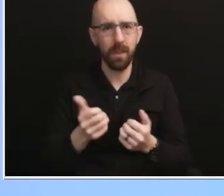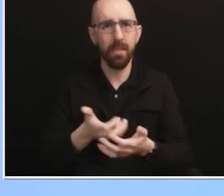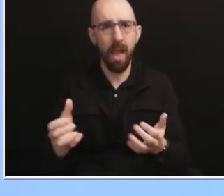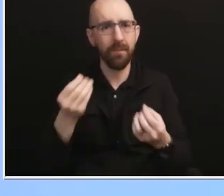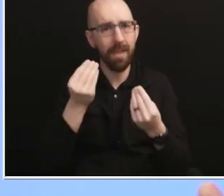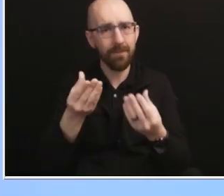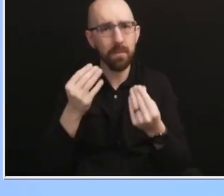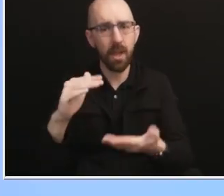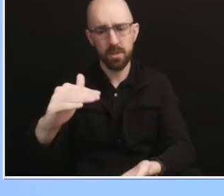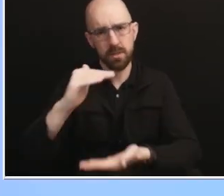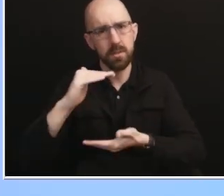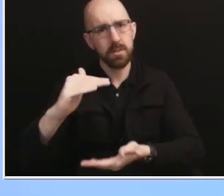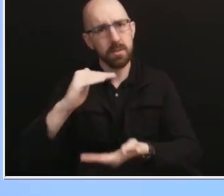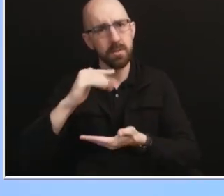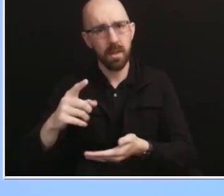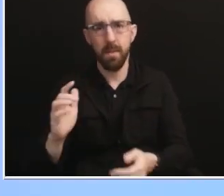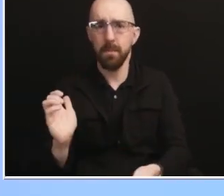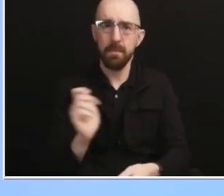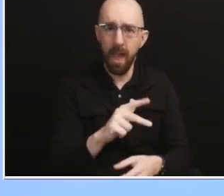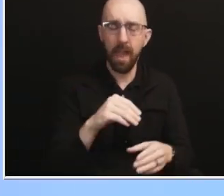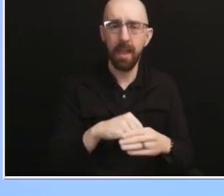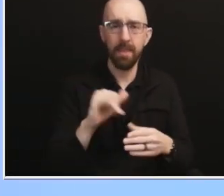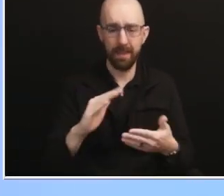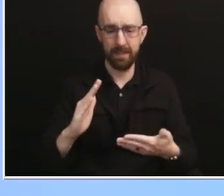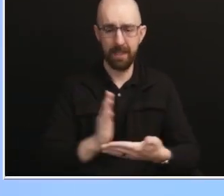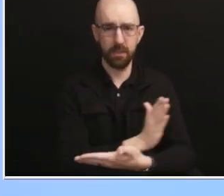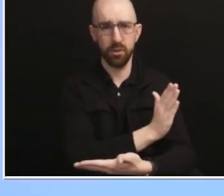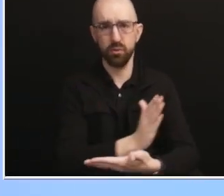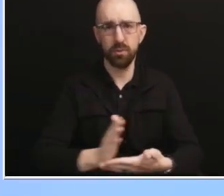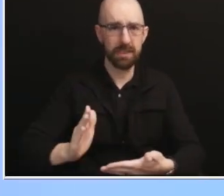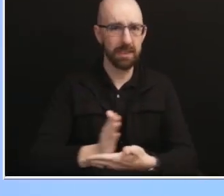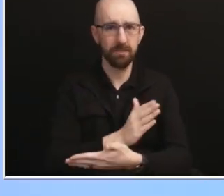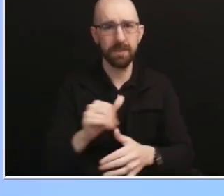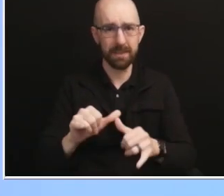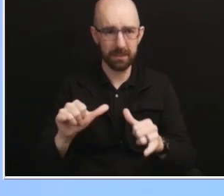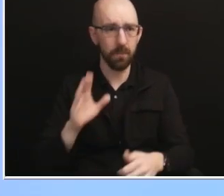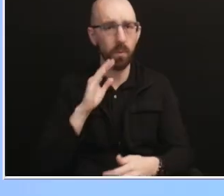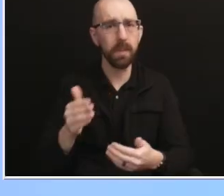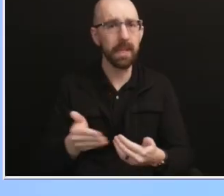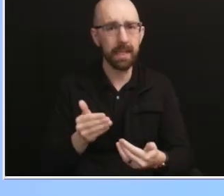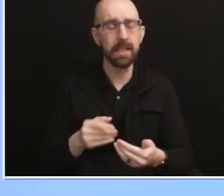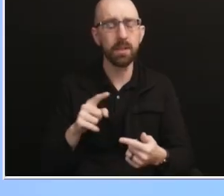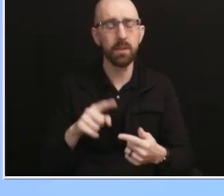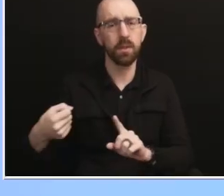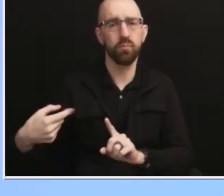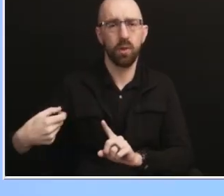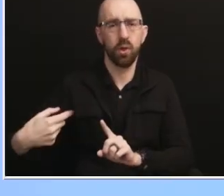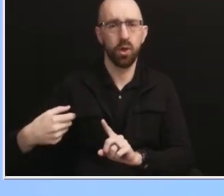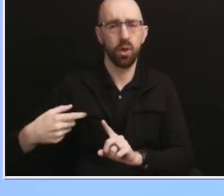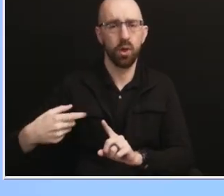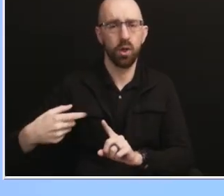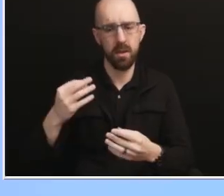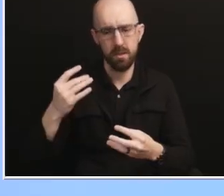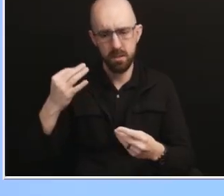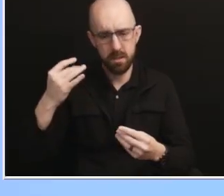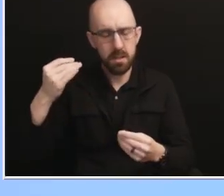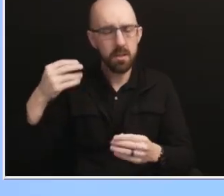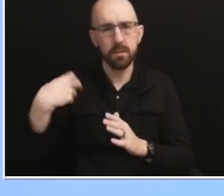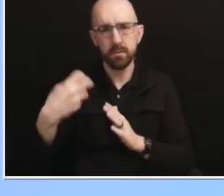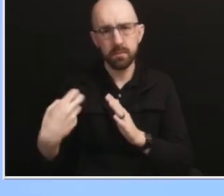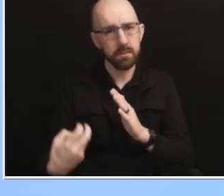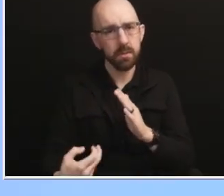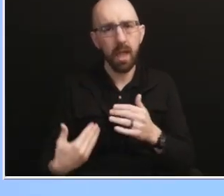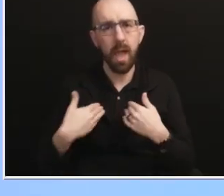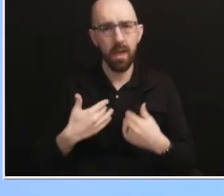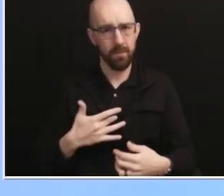you're back in living this extreme existence, it's going to be really easy to get triggered and tripped up and have your heart and